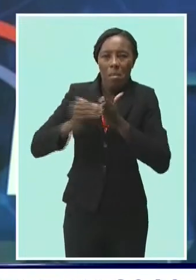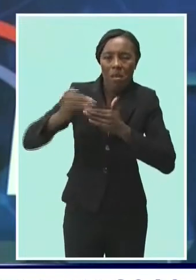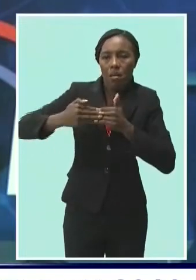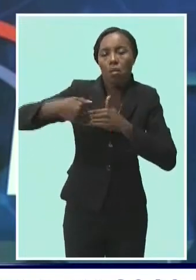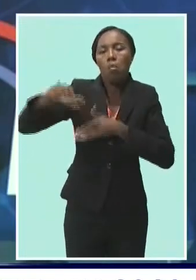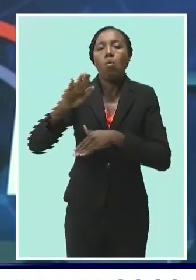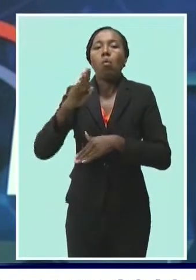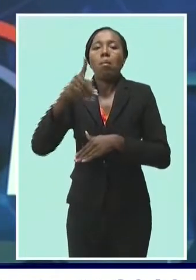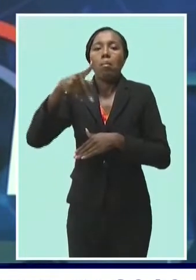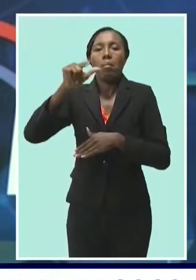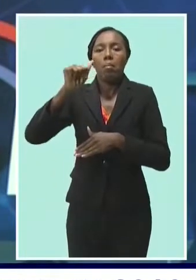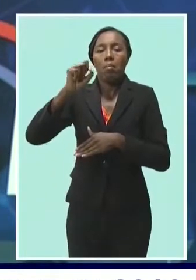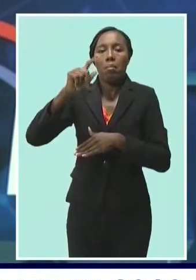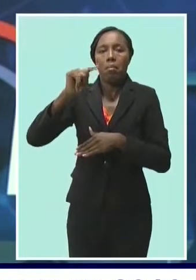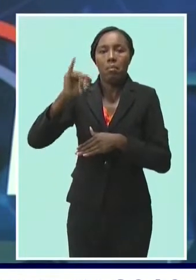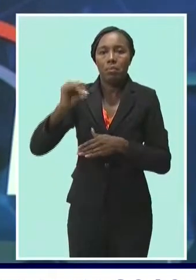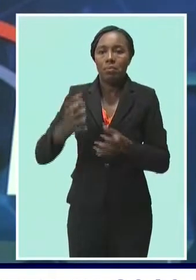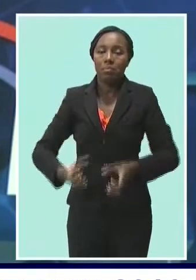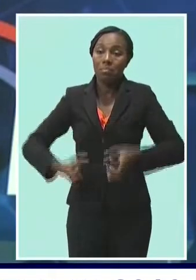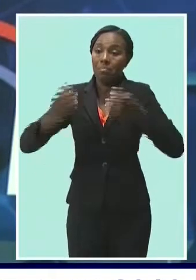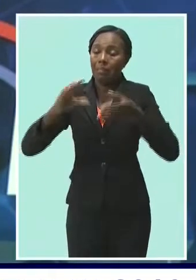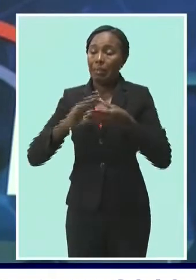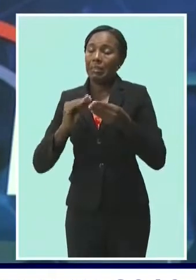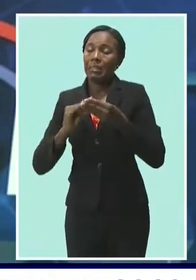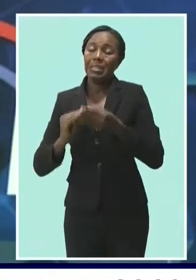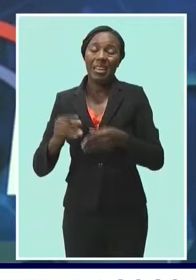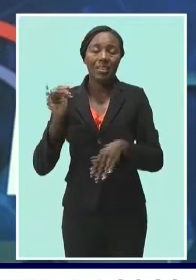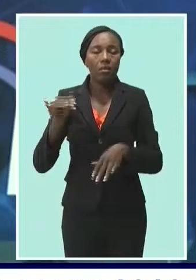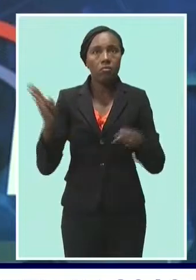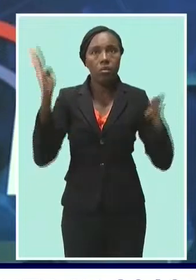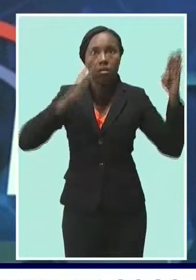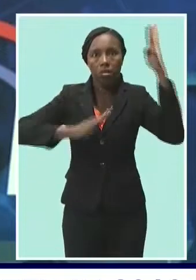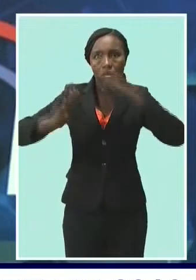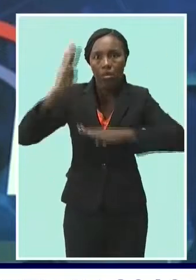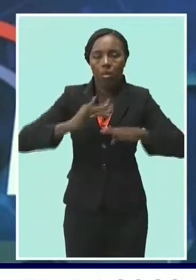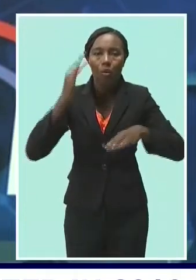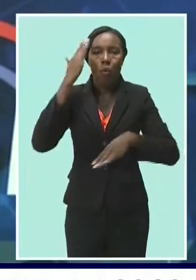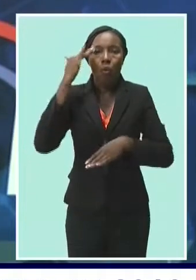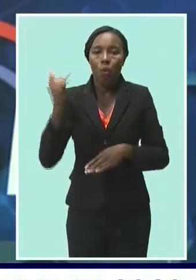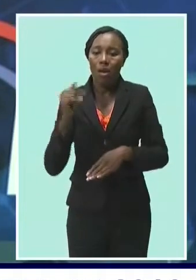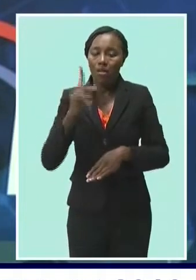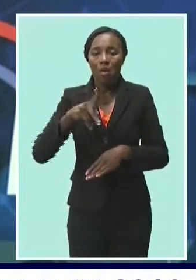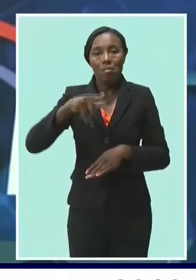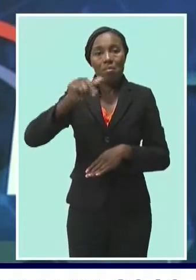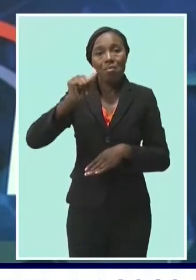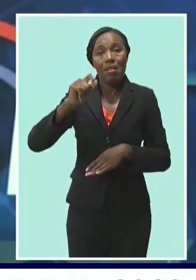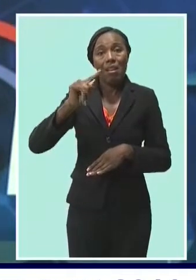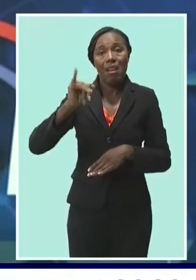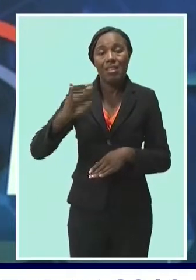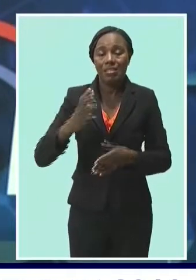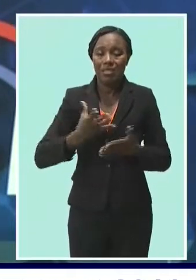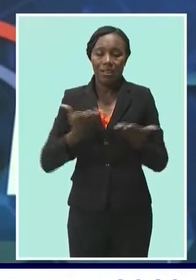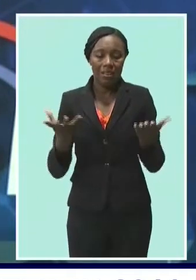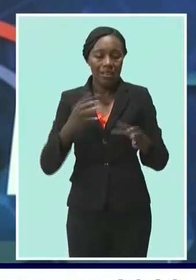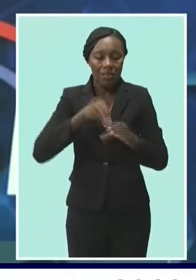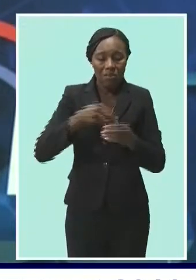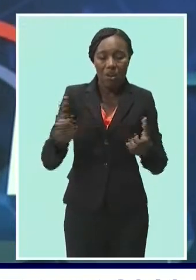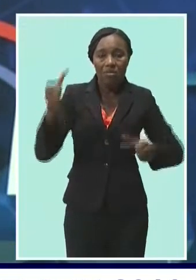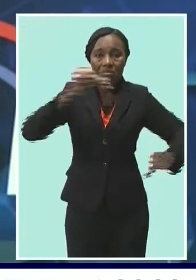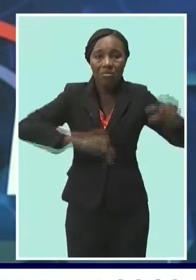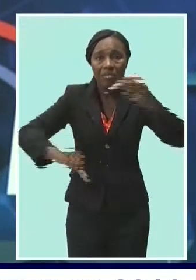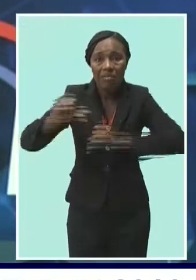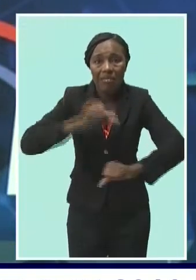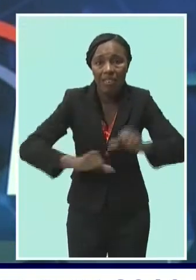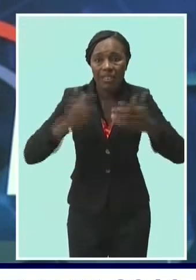biologist Nicola Simpson. She says this is of particular concern because many plastics contain toxins and chemicals linked to cancer